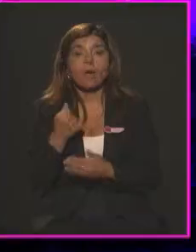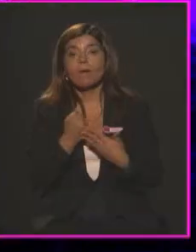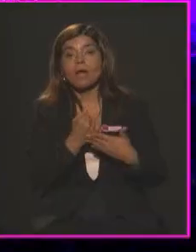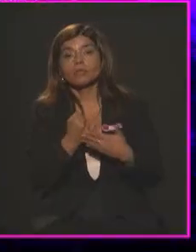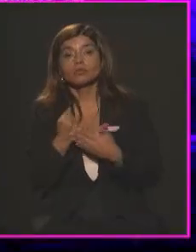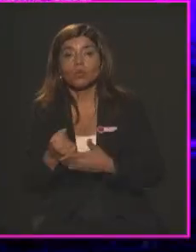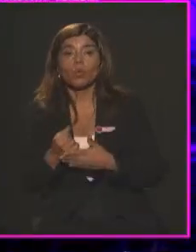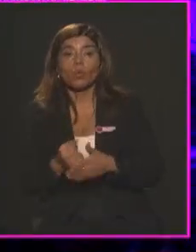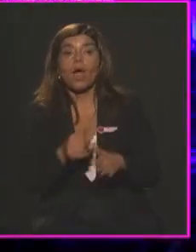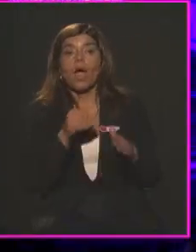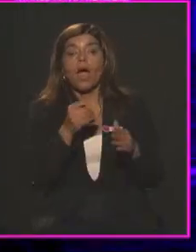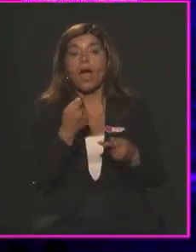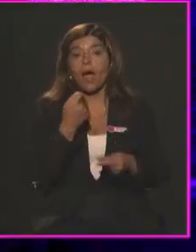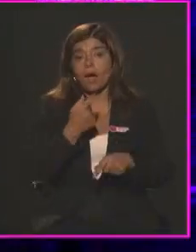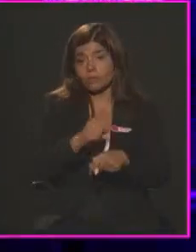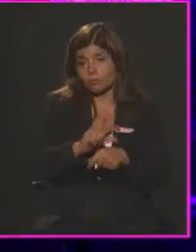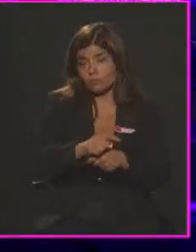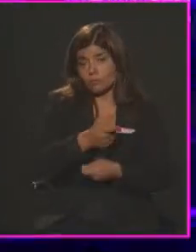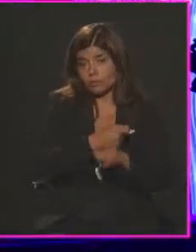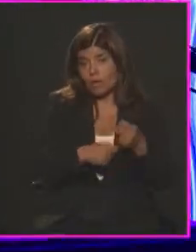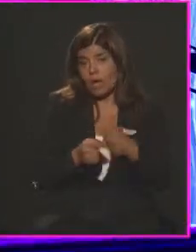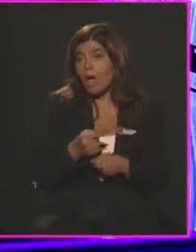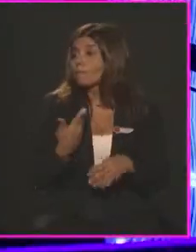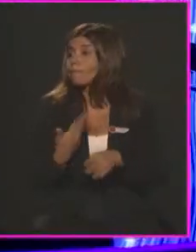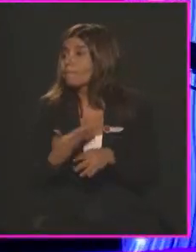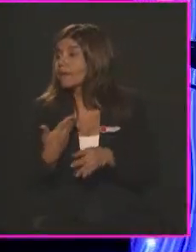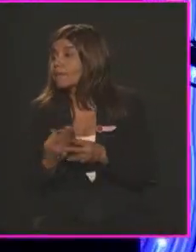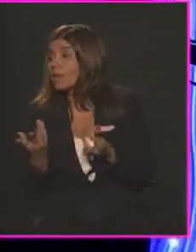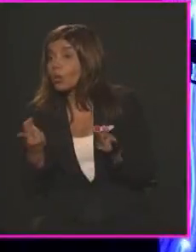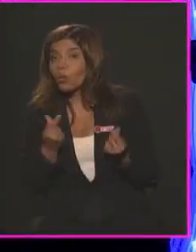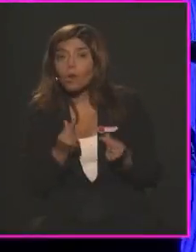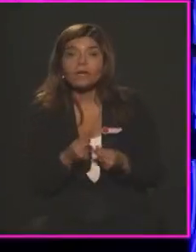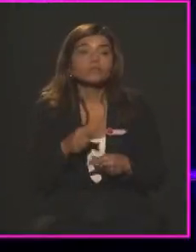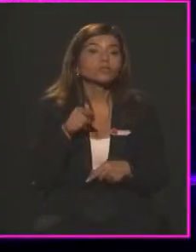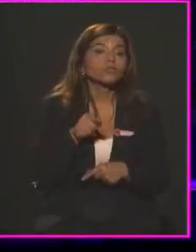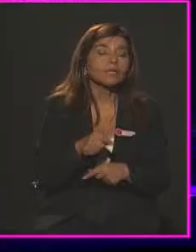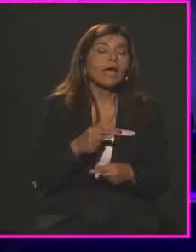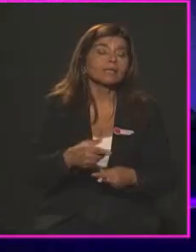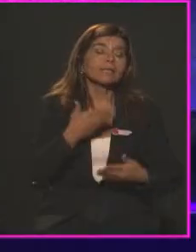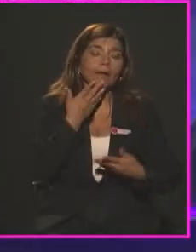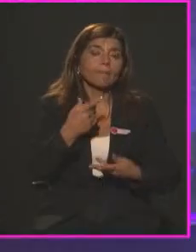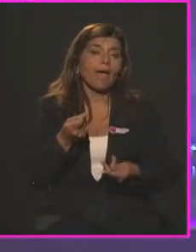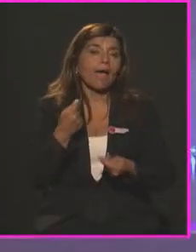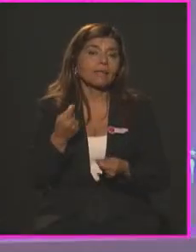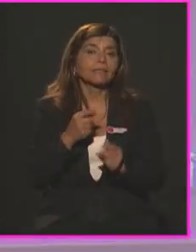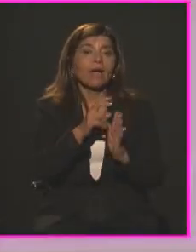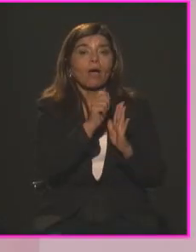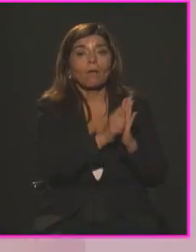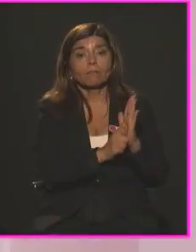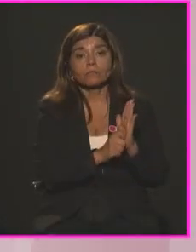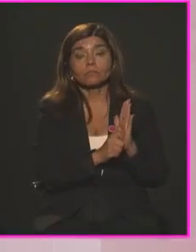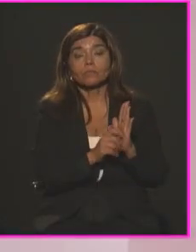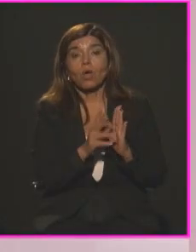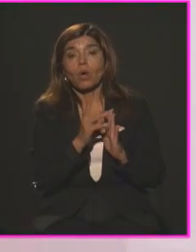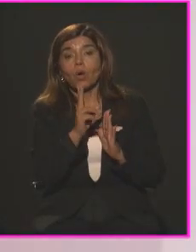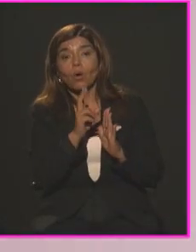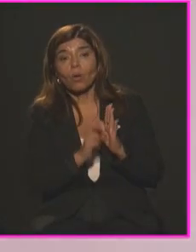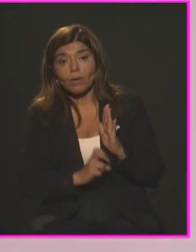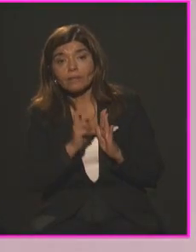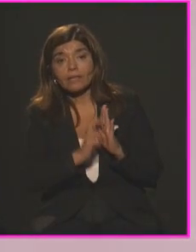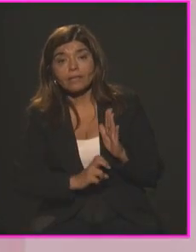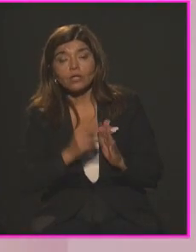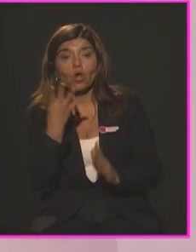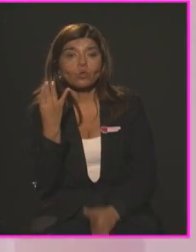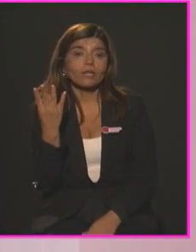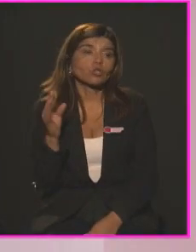demand. And pilots have shown that they cut waste in fresh produce by about 14%. And in fact, since